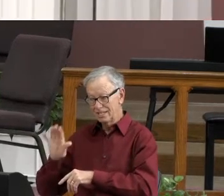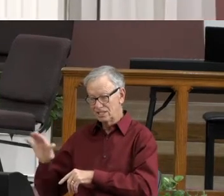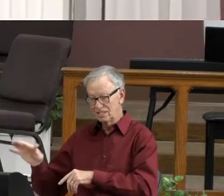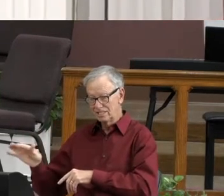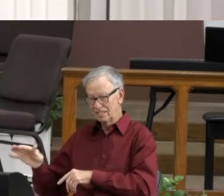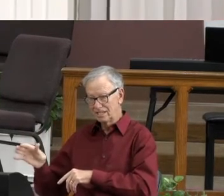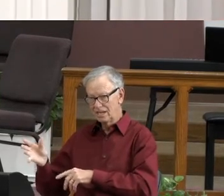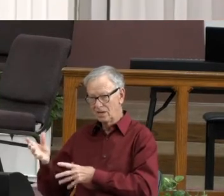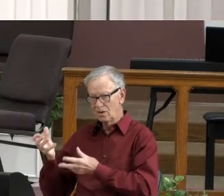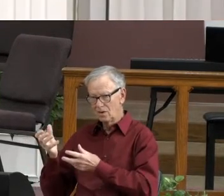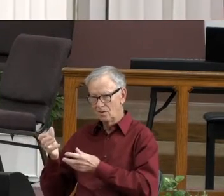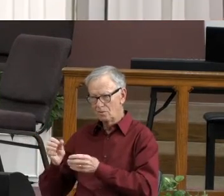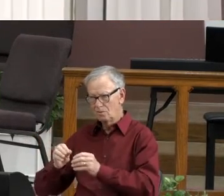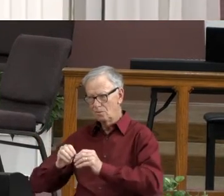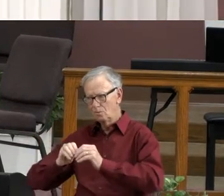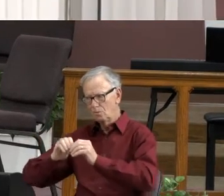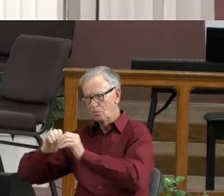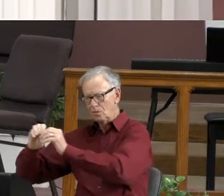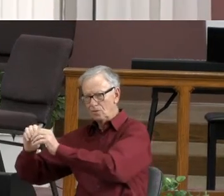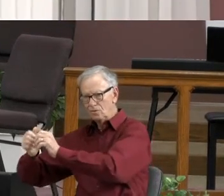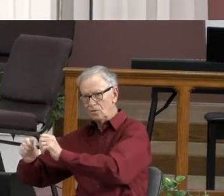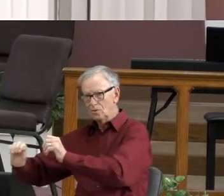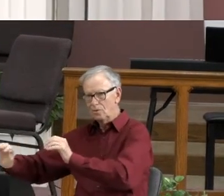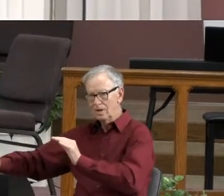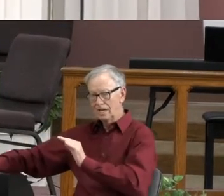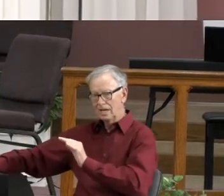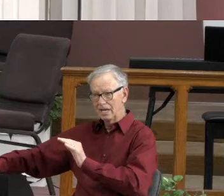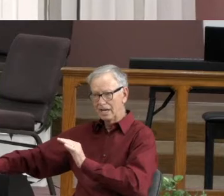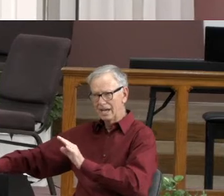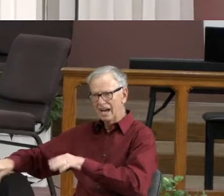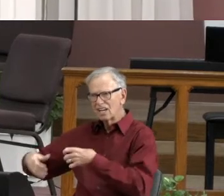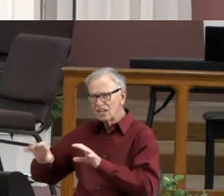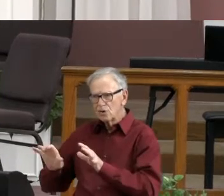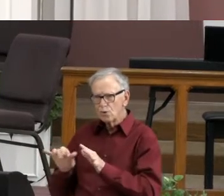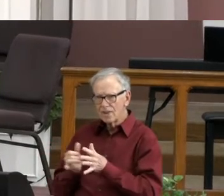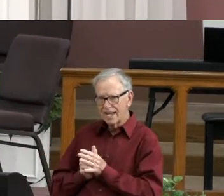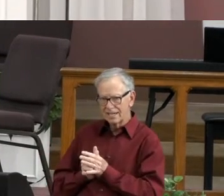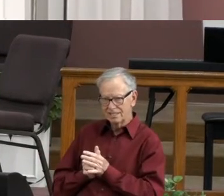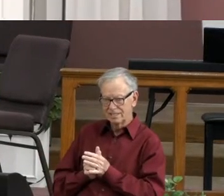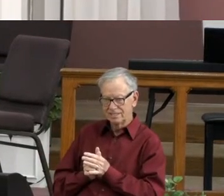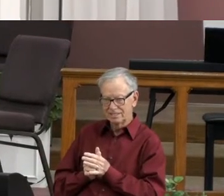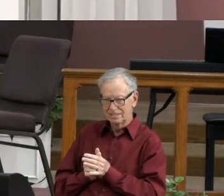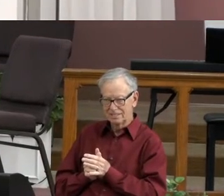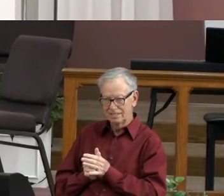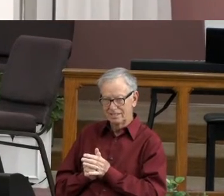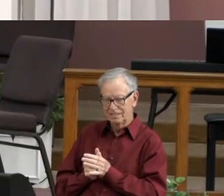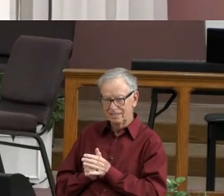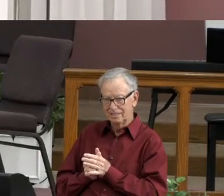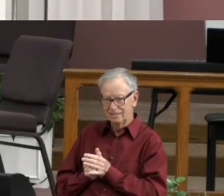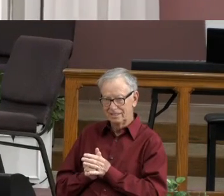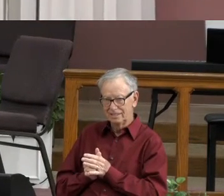and then they went and moved away. How could they do that?